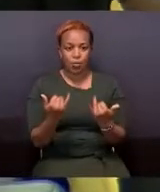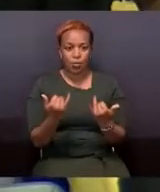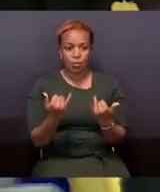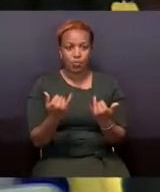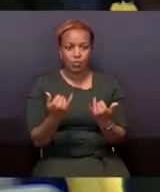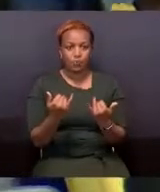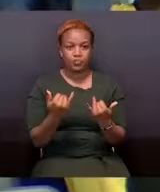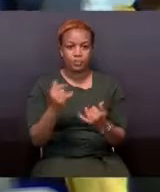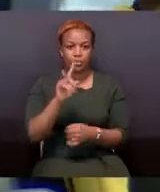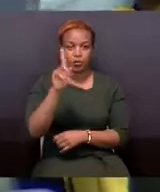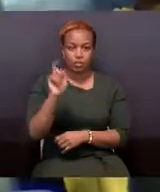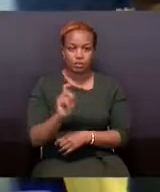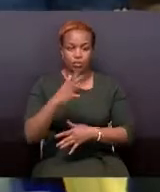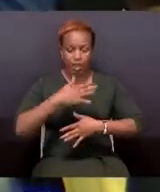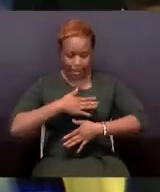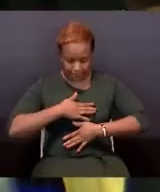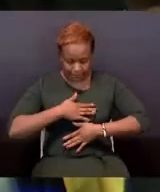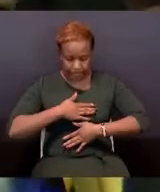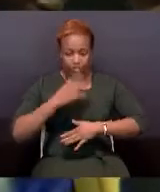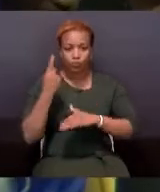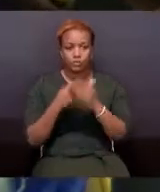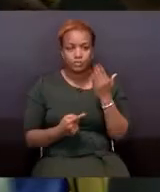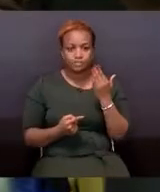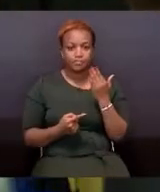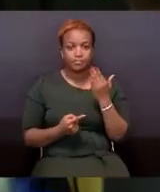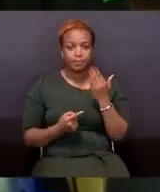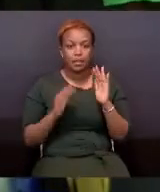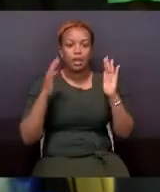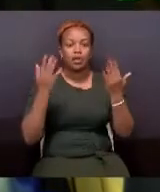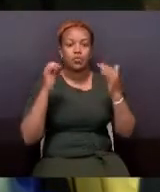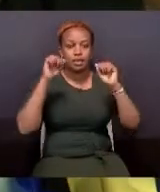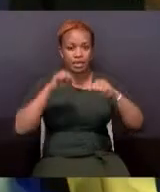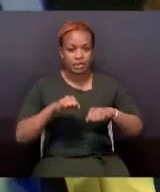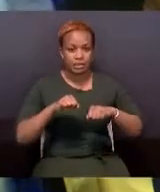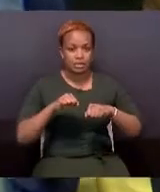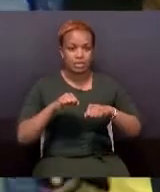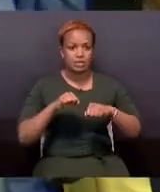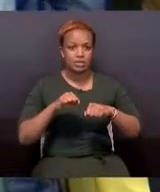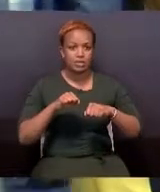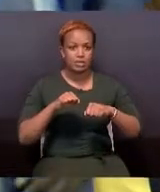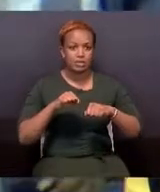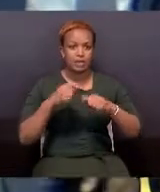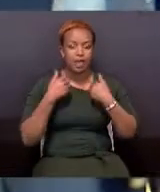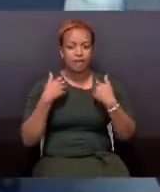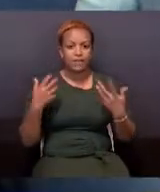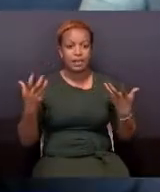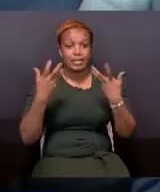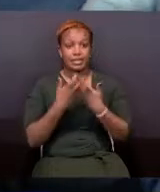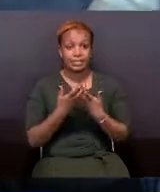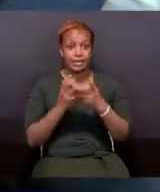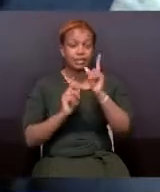My question, Your Excellencies, is how can we foster for intergenerational